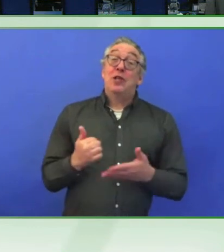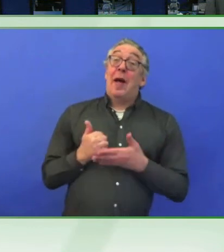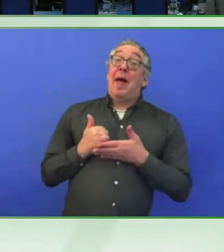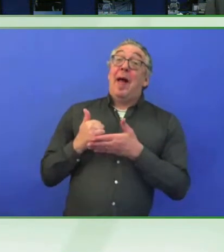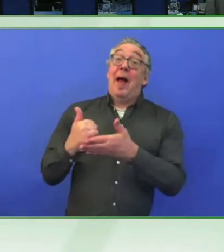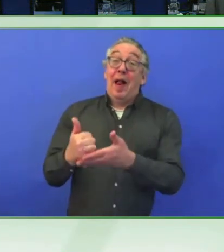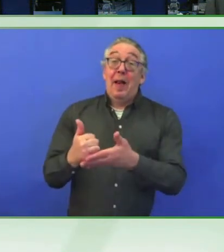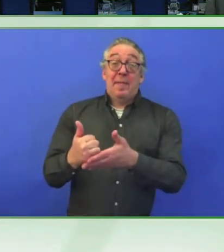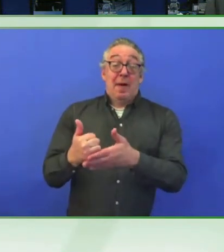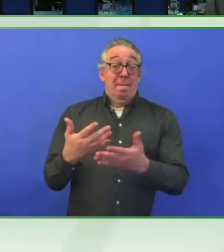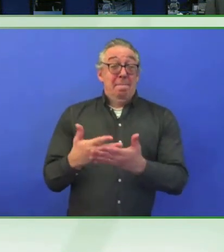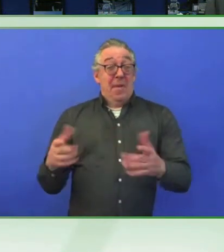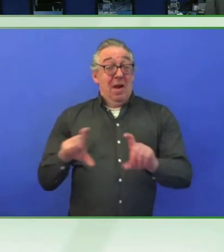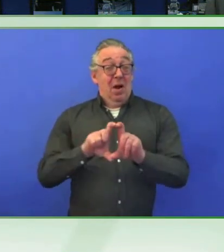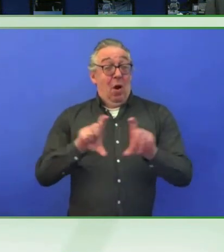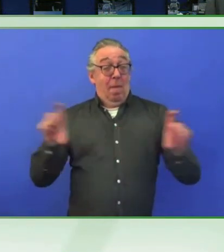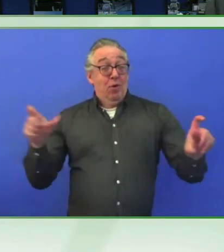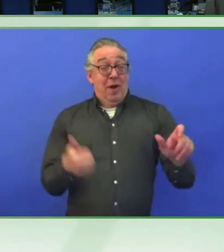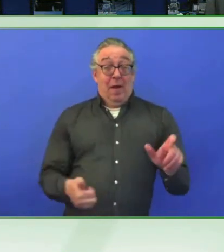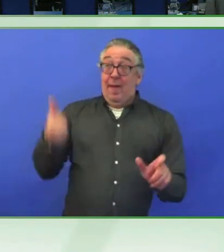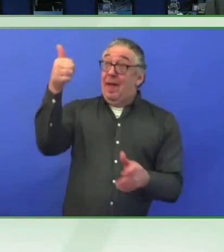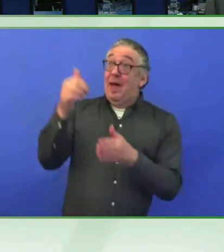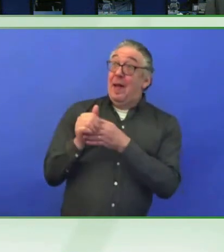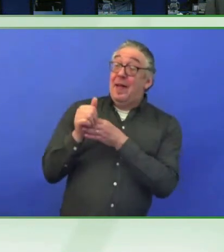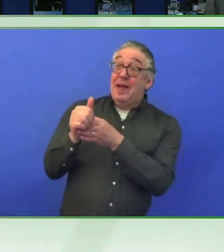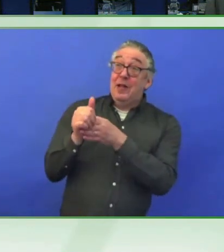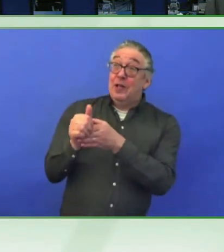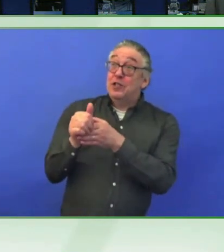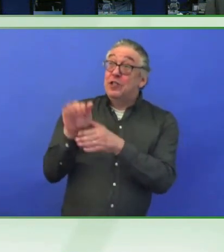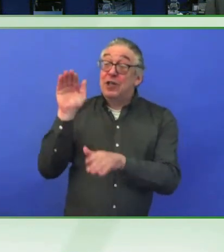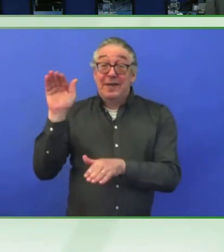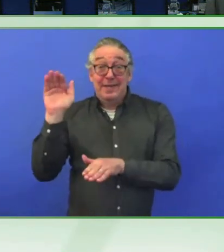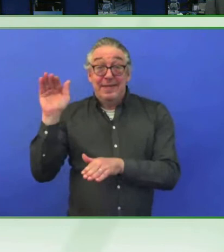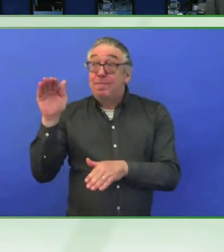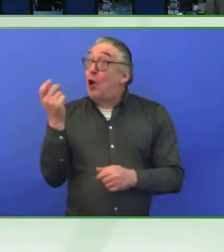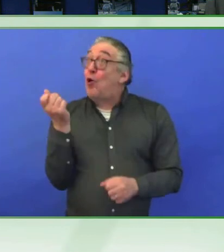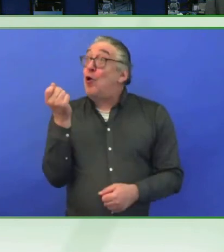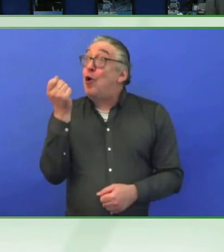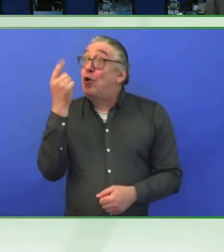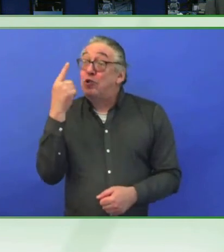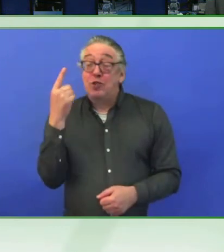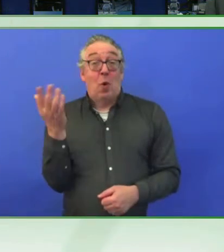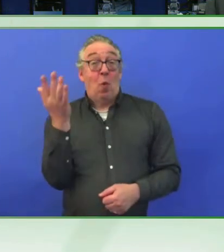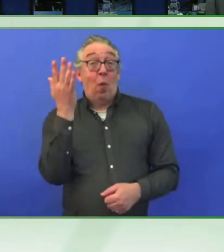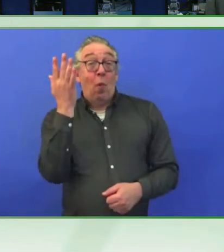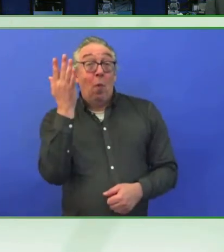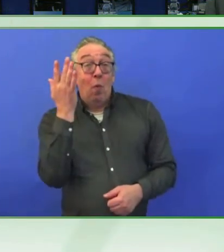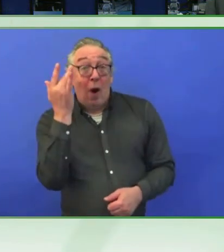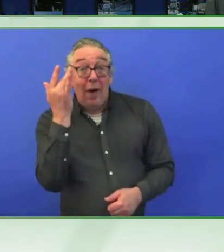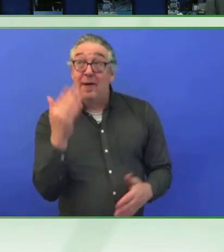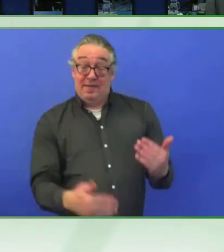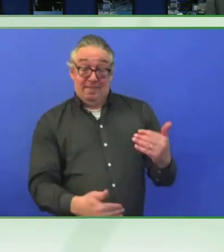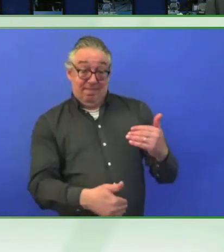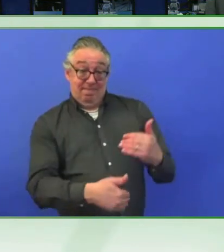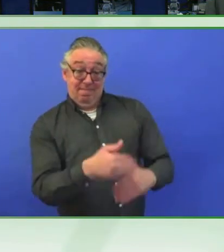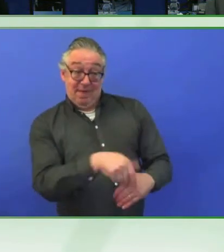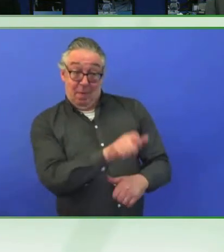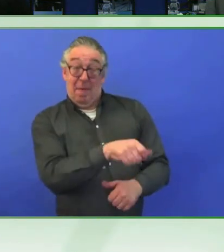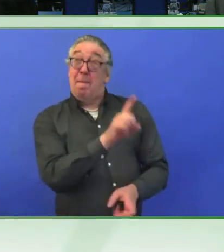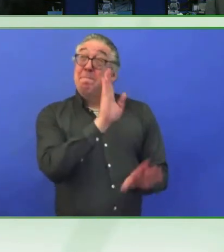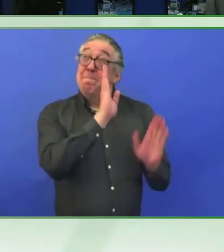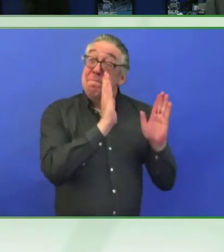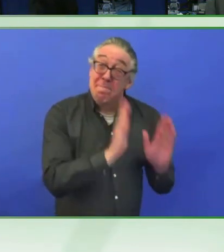the necessity and also the criticality of why people with disability needs to be part of that, not just as